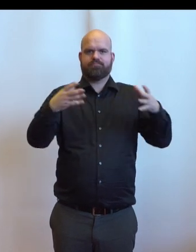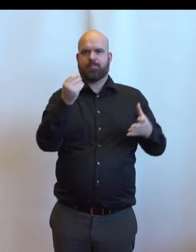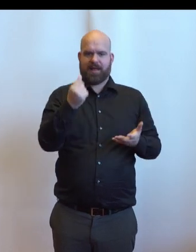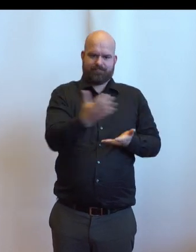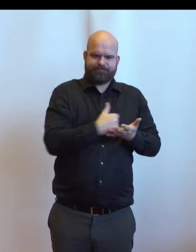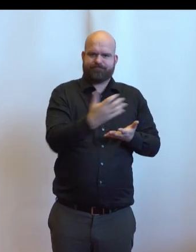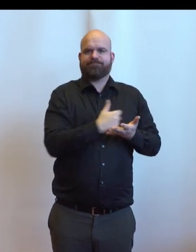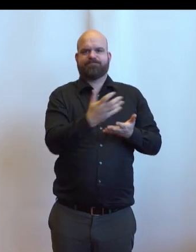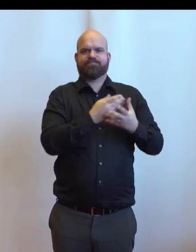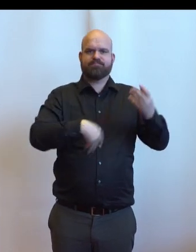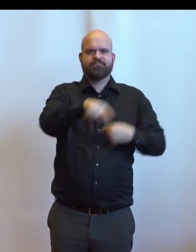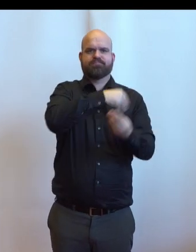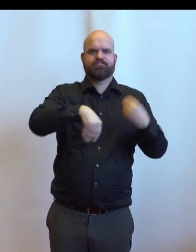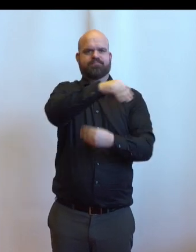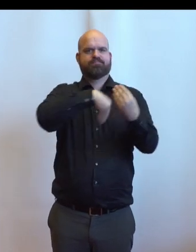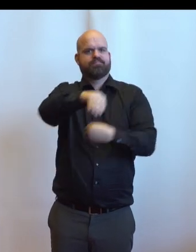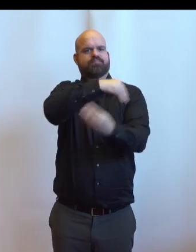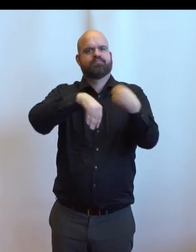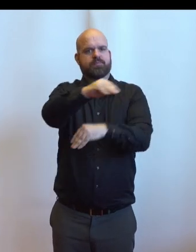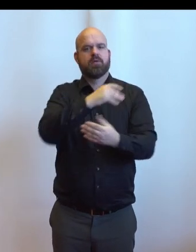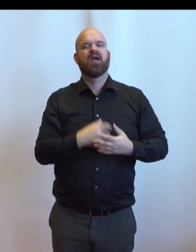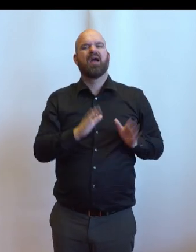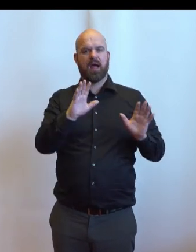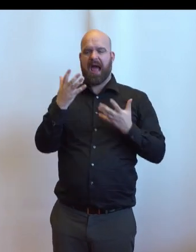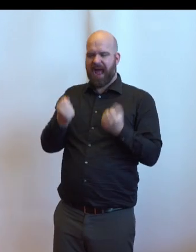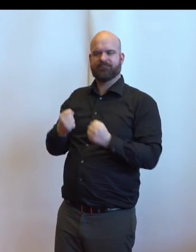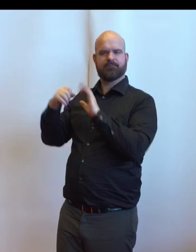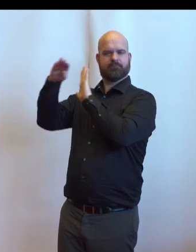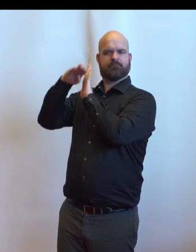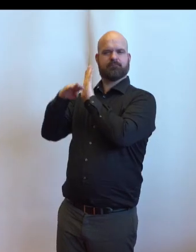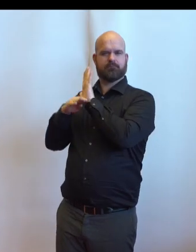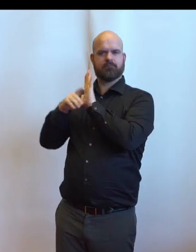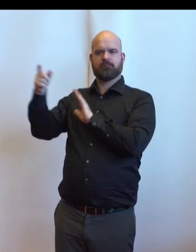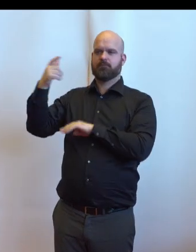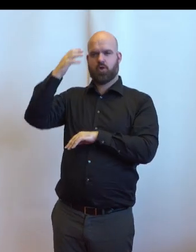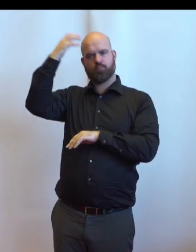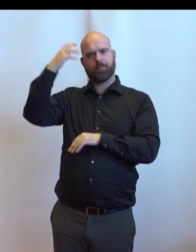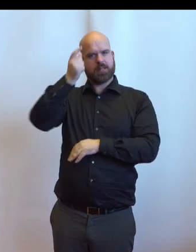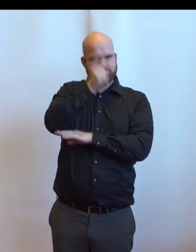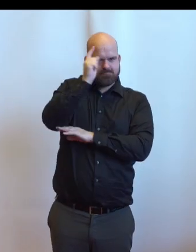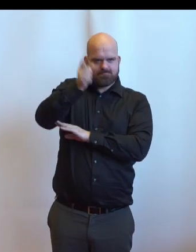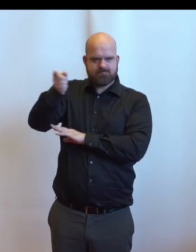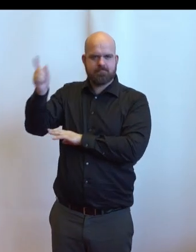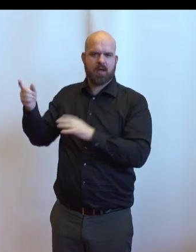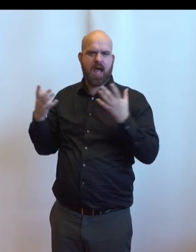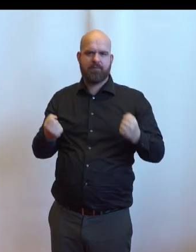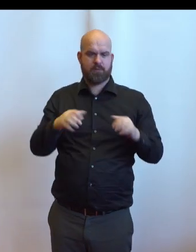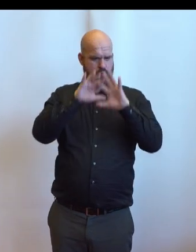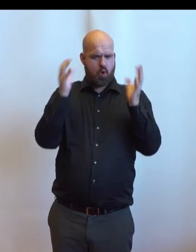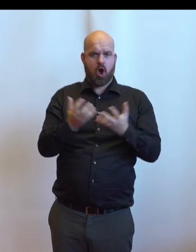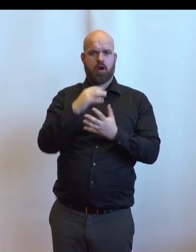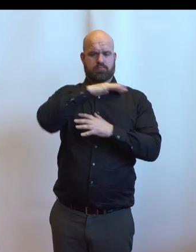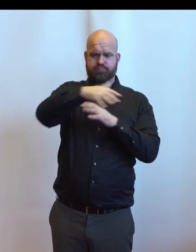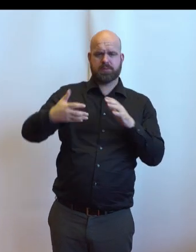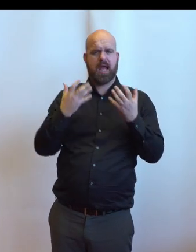but and that's around the globe. There are lots of different laws, but actually there are plenty of other business drivers.